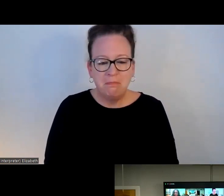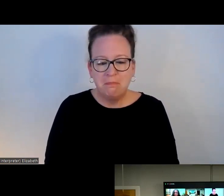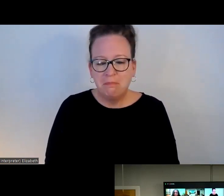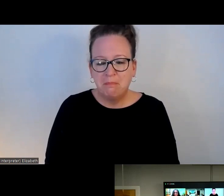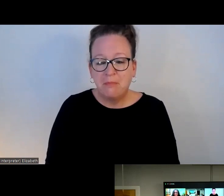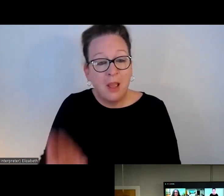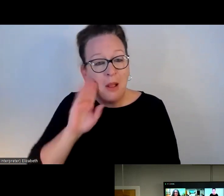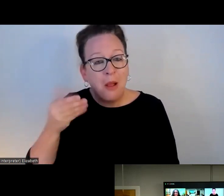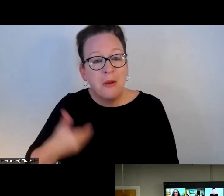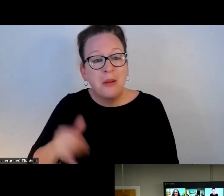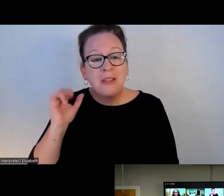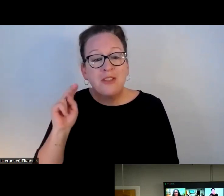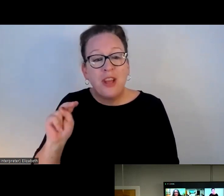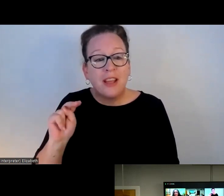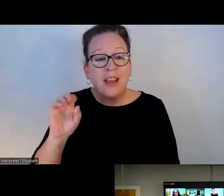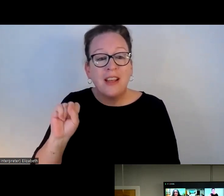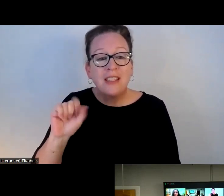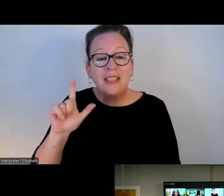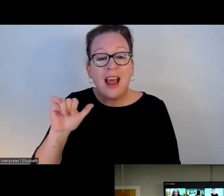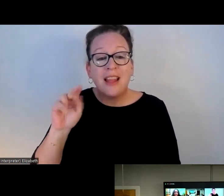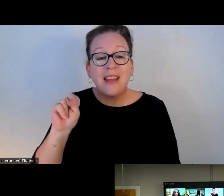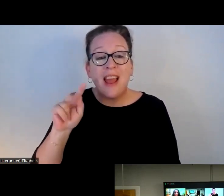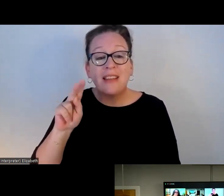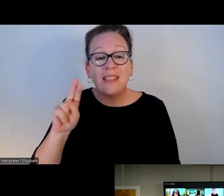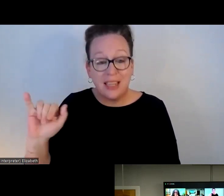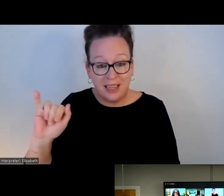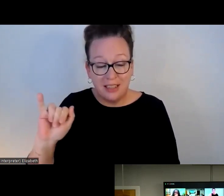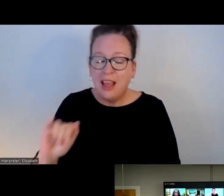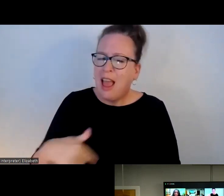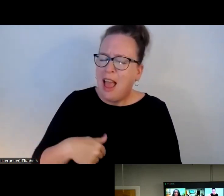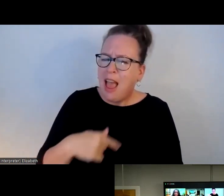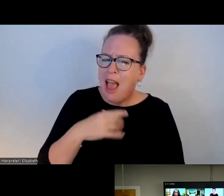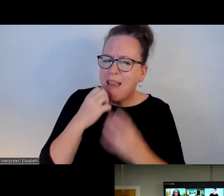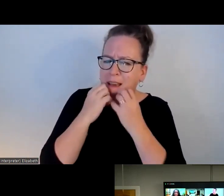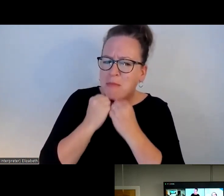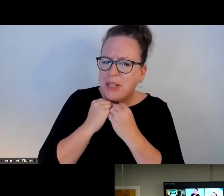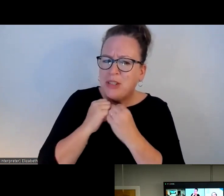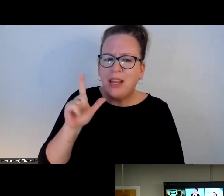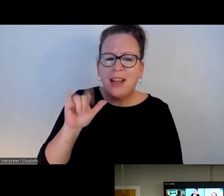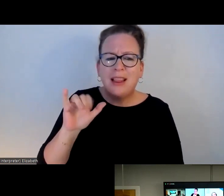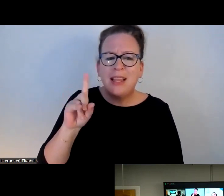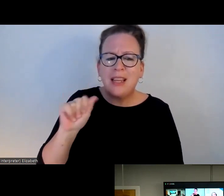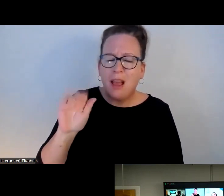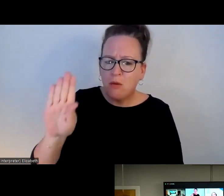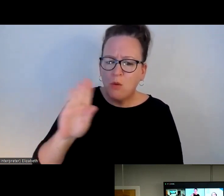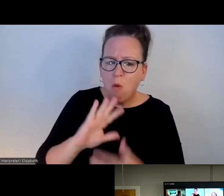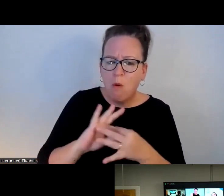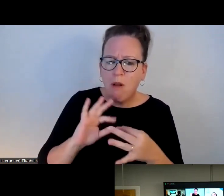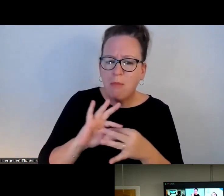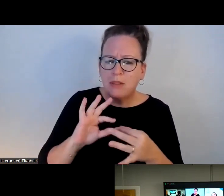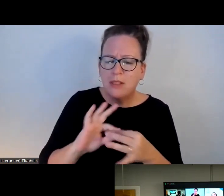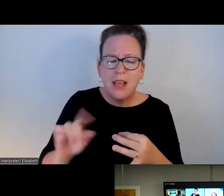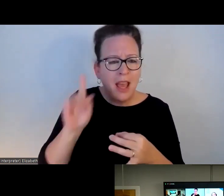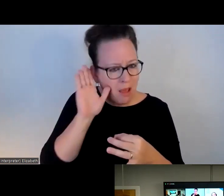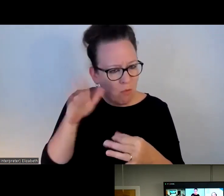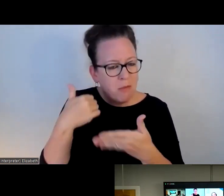Hi, Jen Salonetti here. I appreciated Lydia bringing up that it would be helpful to not